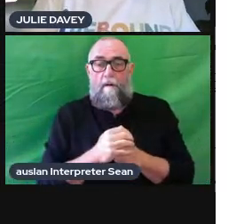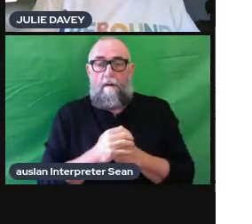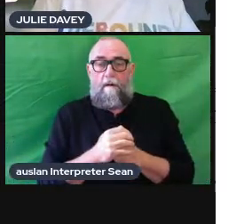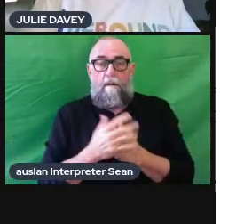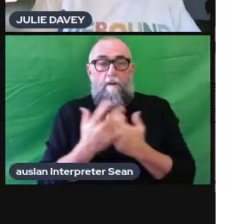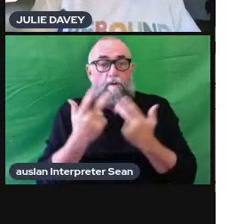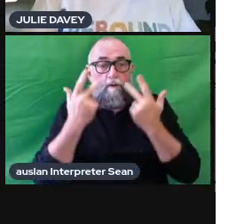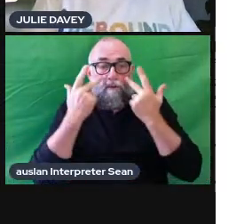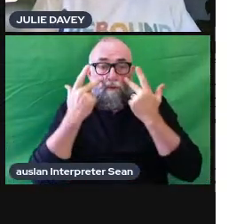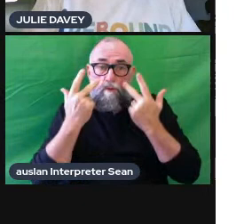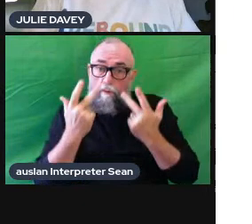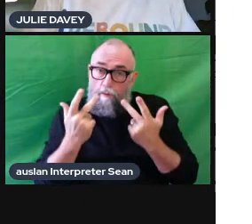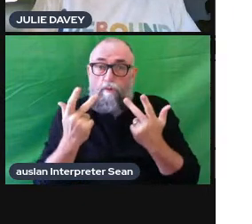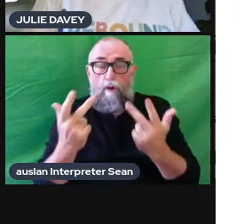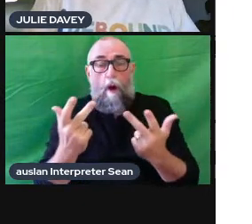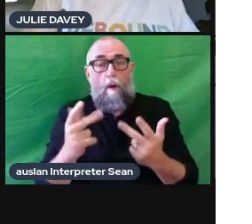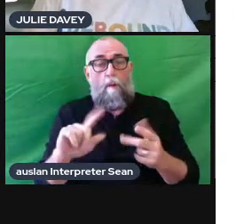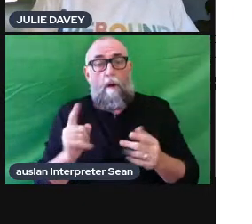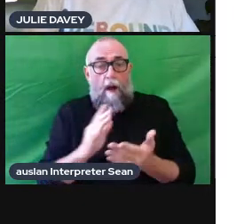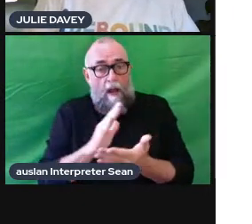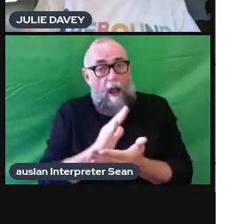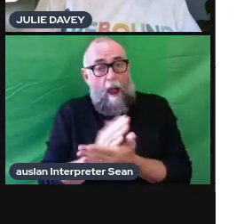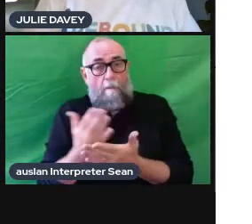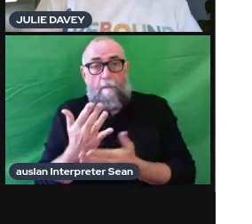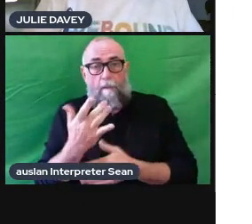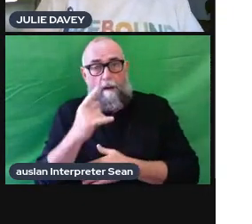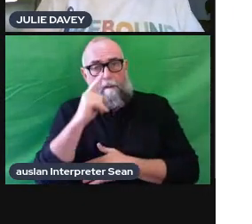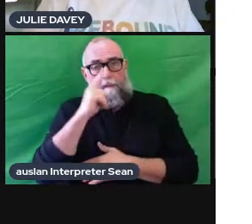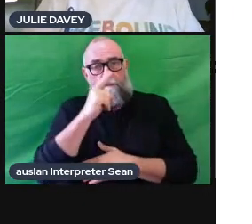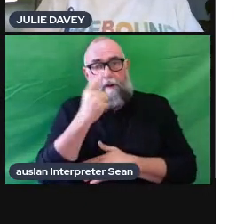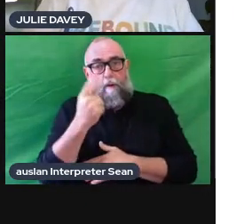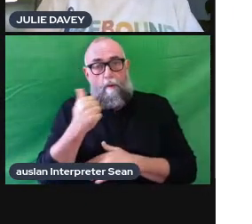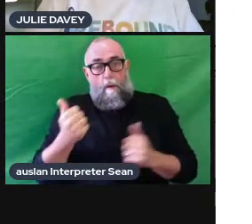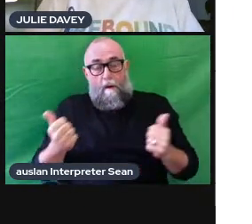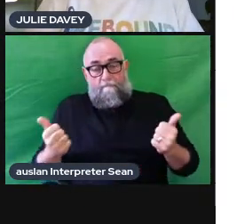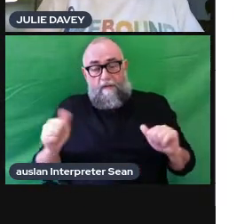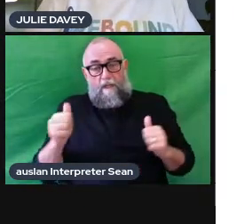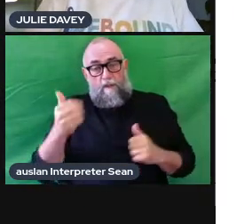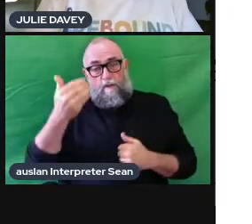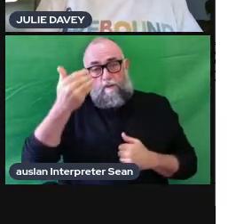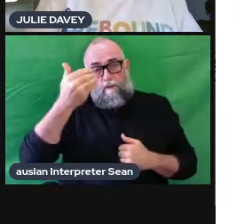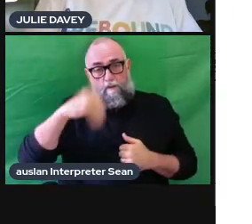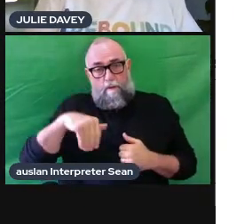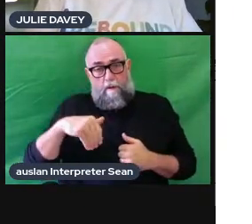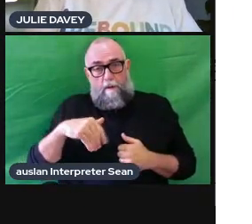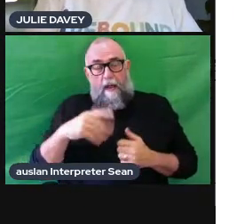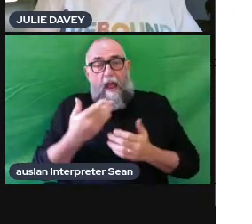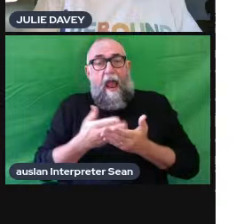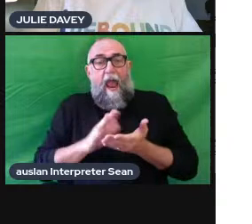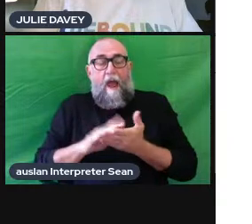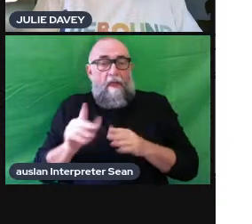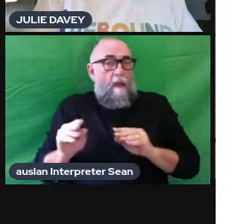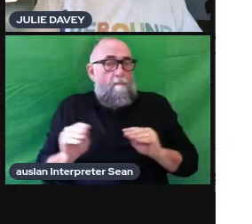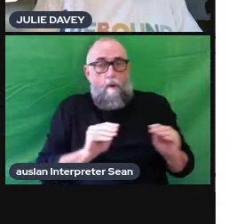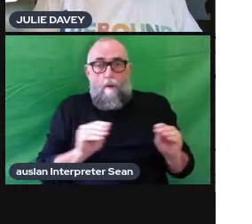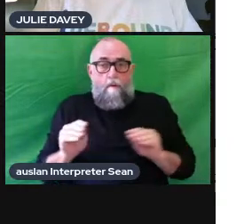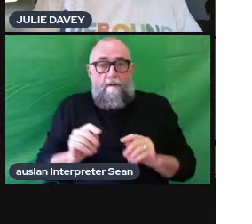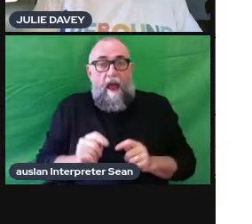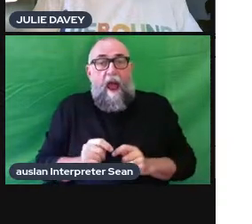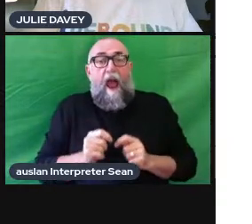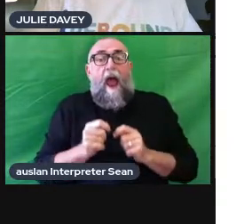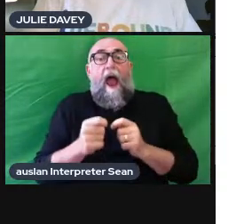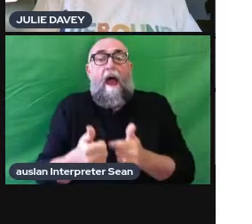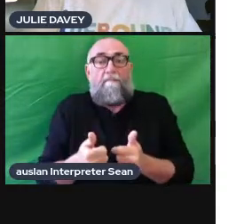show you how real people who've had a stroke keep more active in their life after stroke, which is